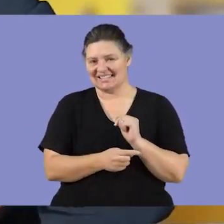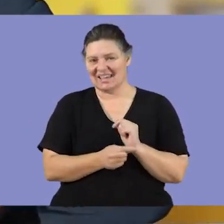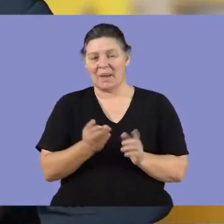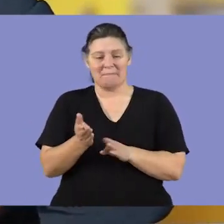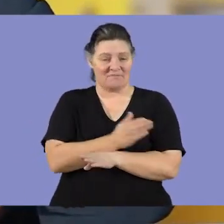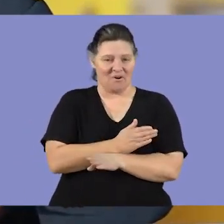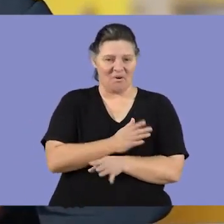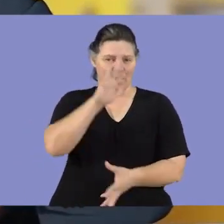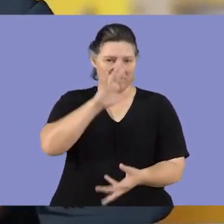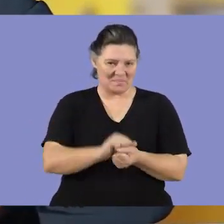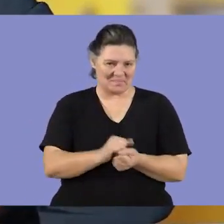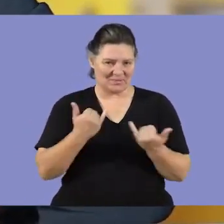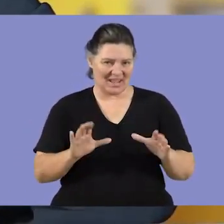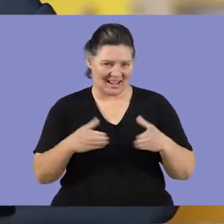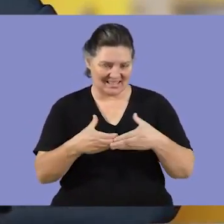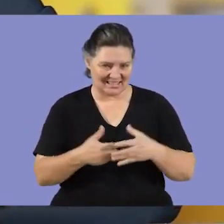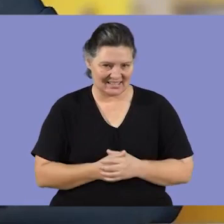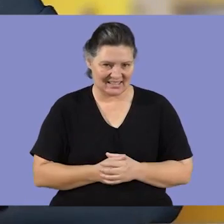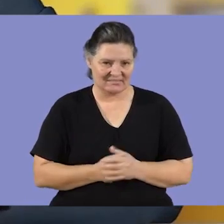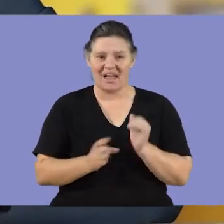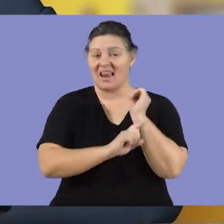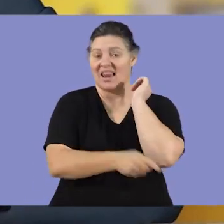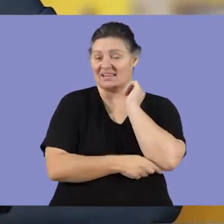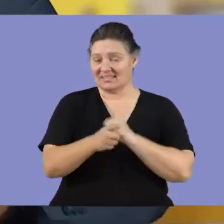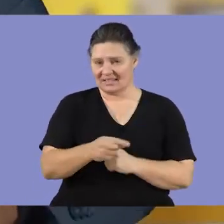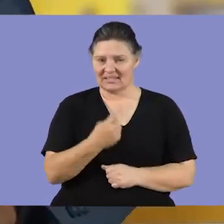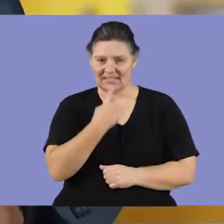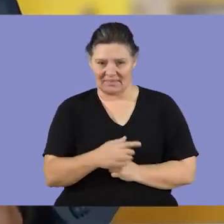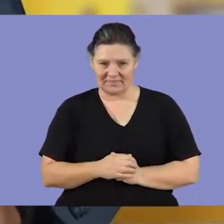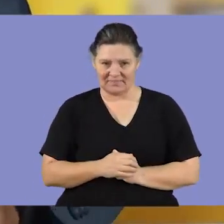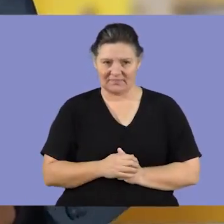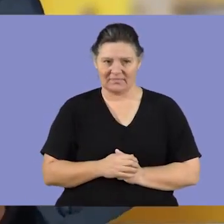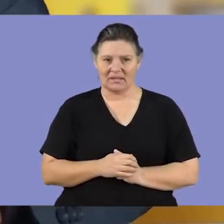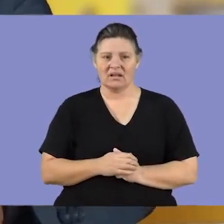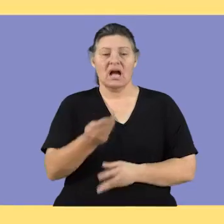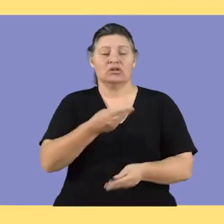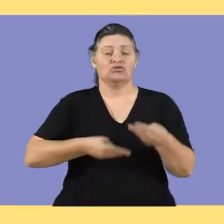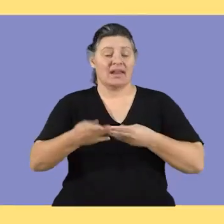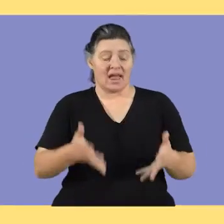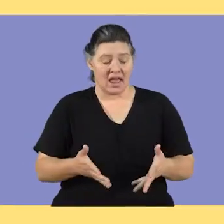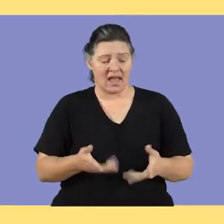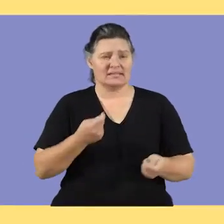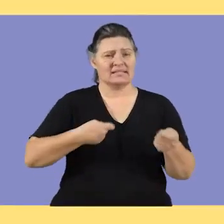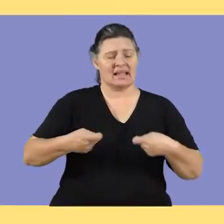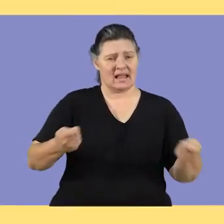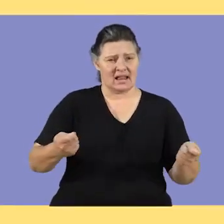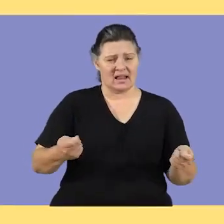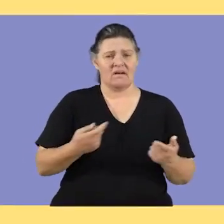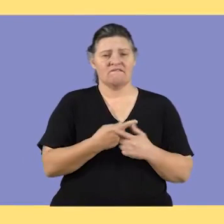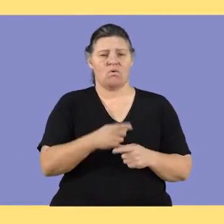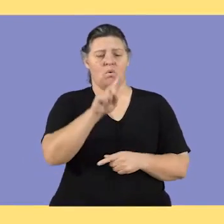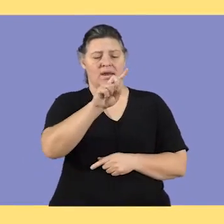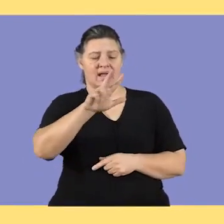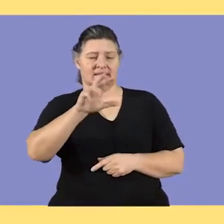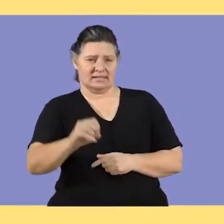last trick before we conclude today's class. Here's the last trick. It says, the trader sells